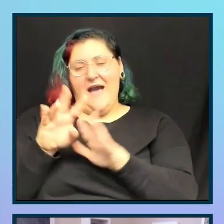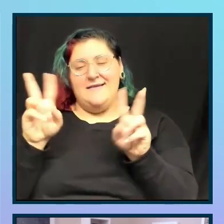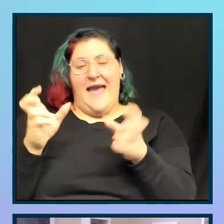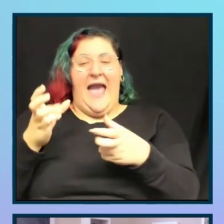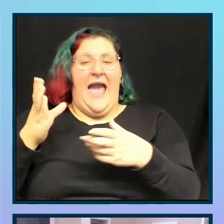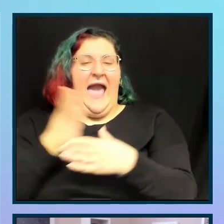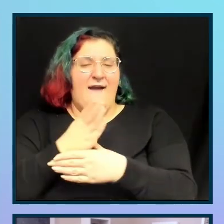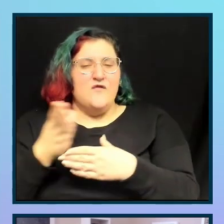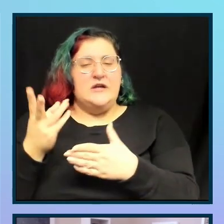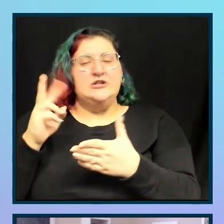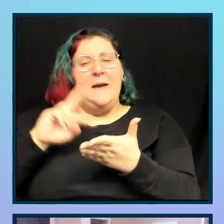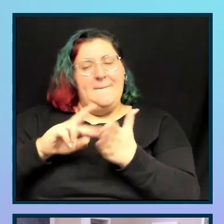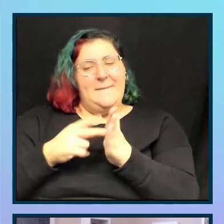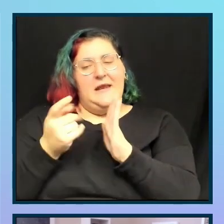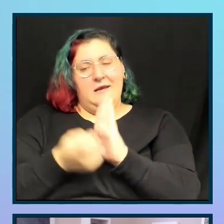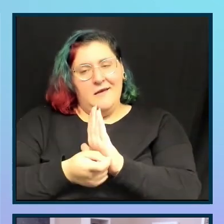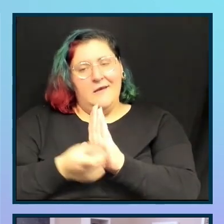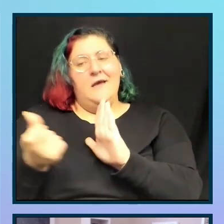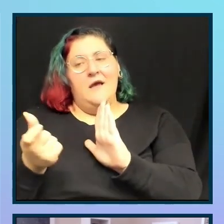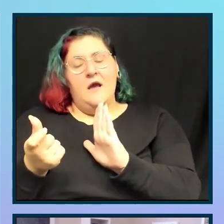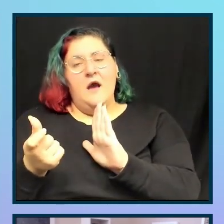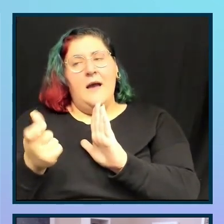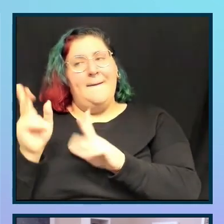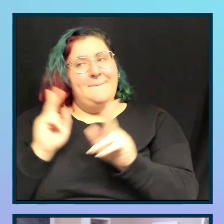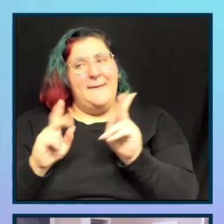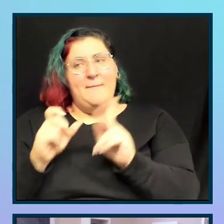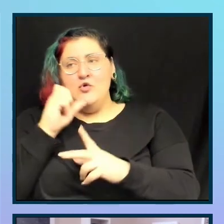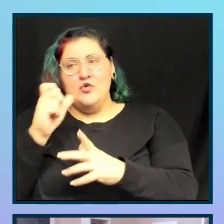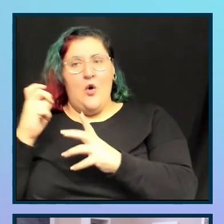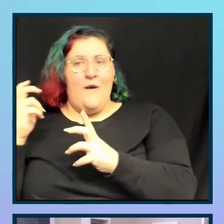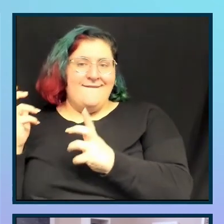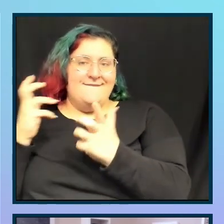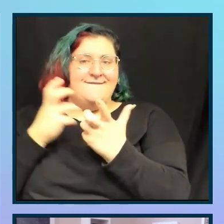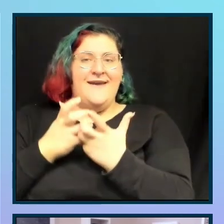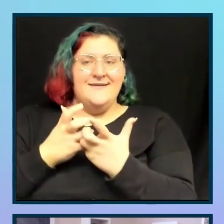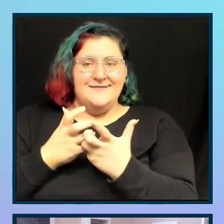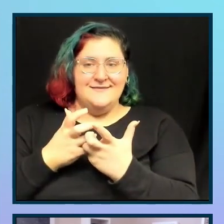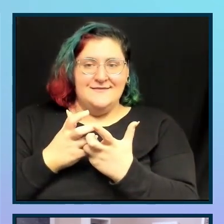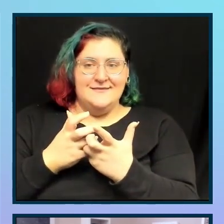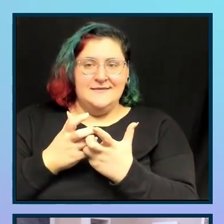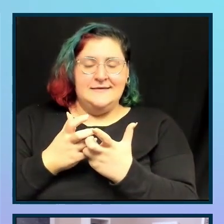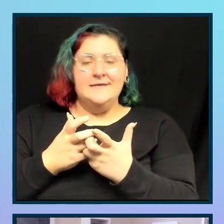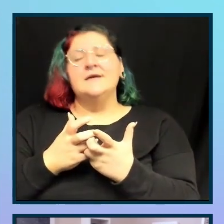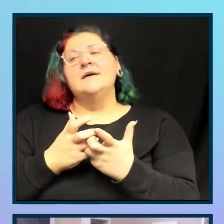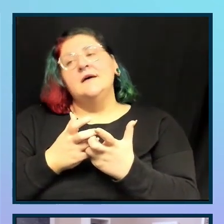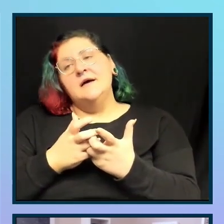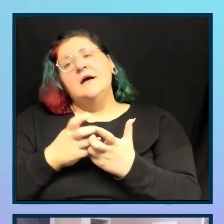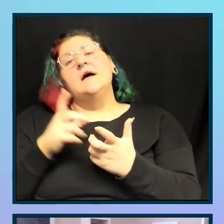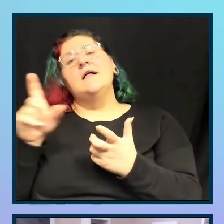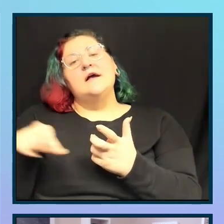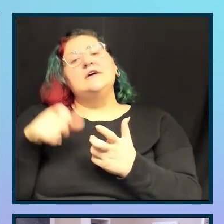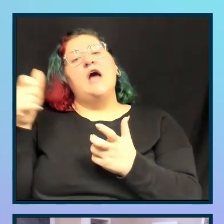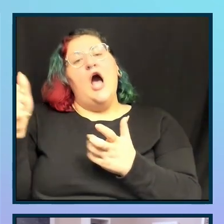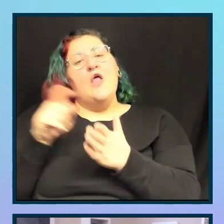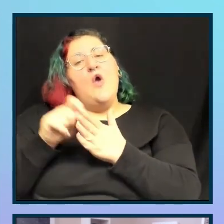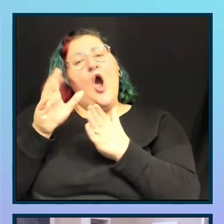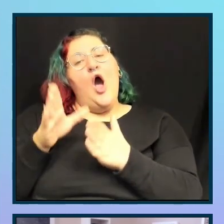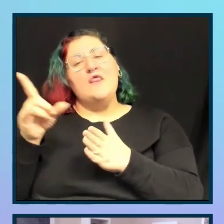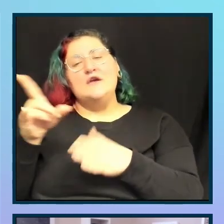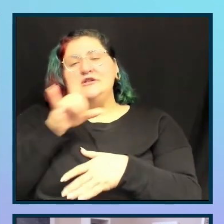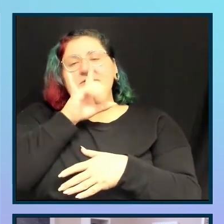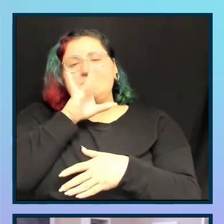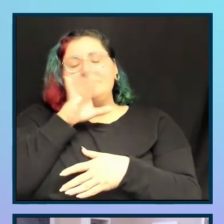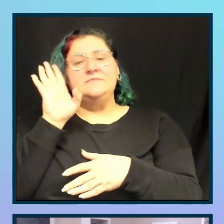Judith Travanis. She does great work and great speaking and great thinking about how this applies to,